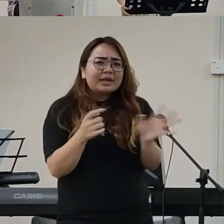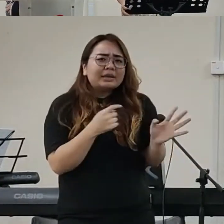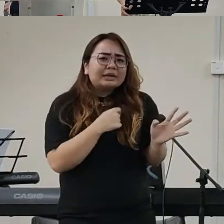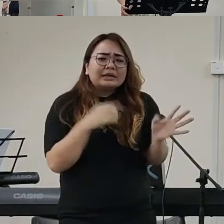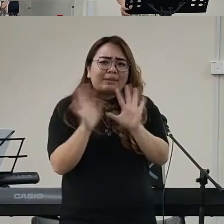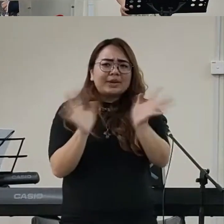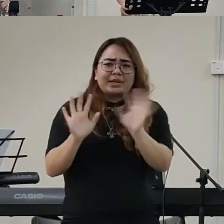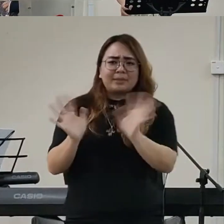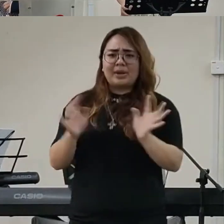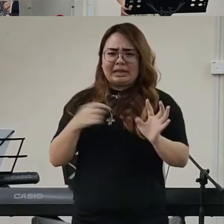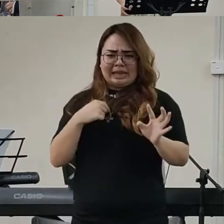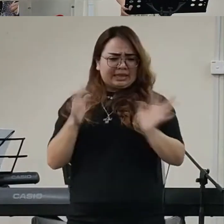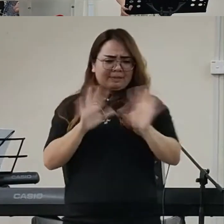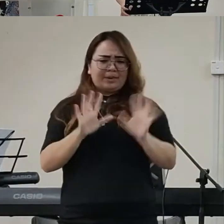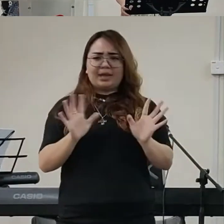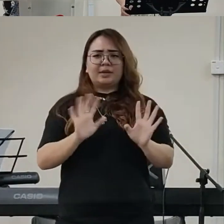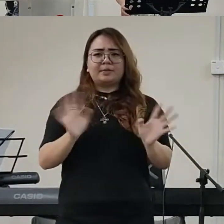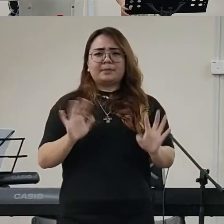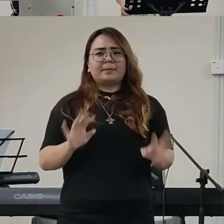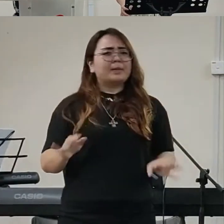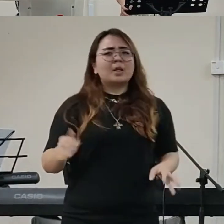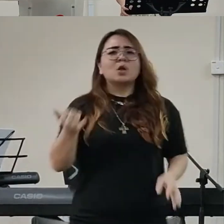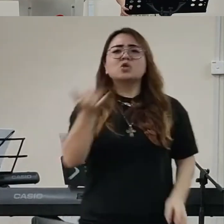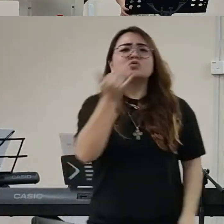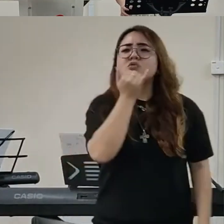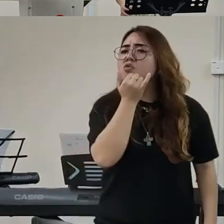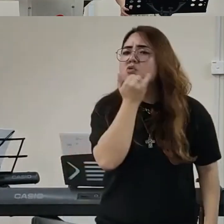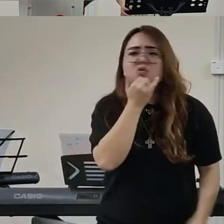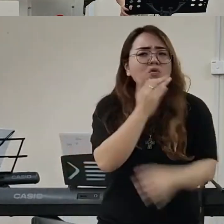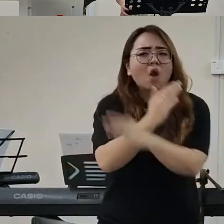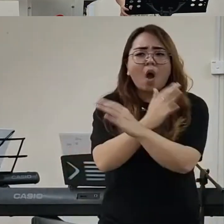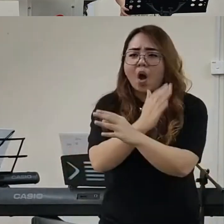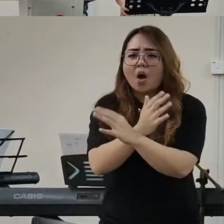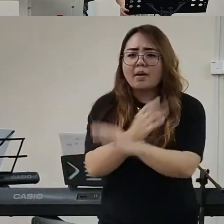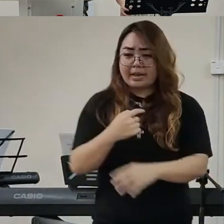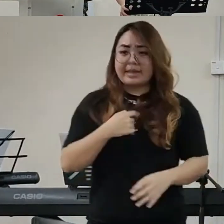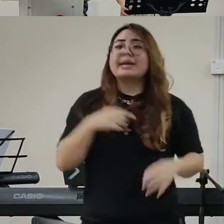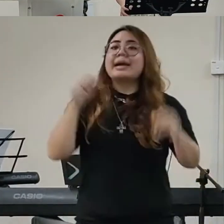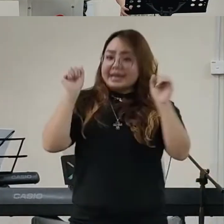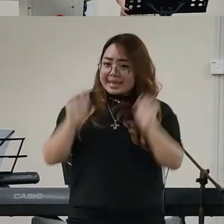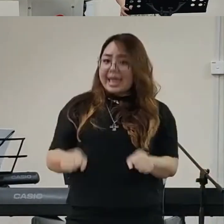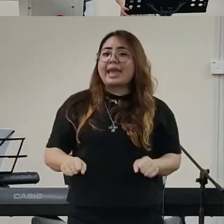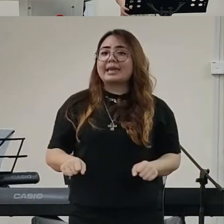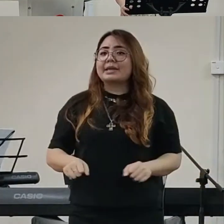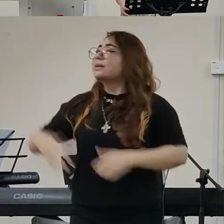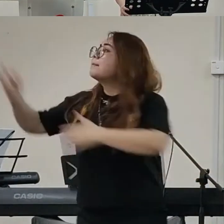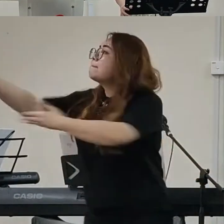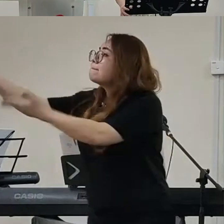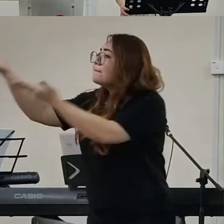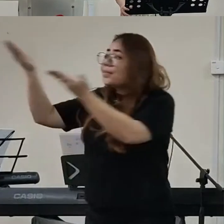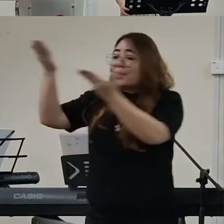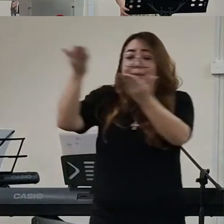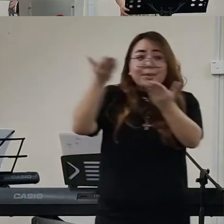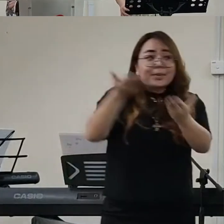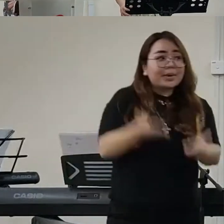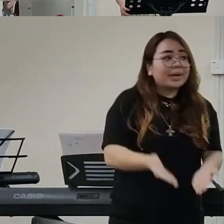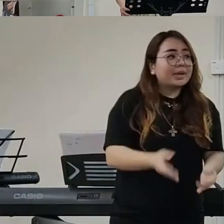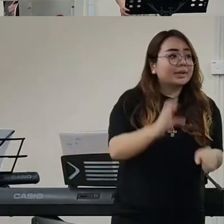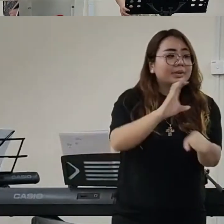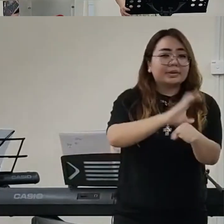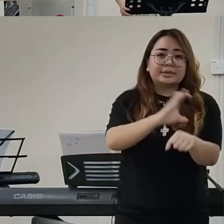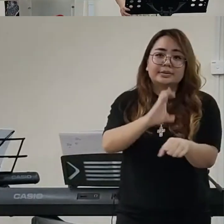make excuses. You can bring your friends to YG. Okay, you have so many friends. Bring them to the youth